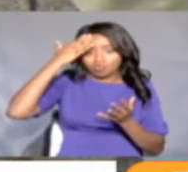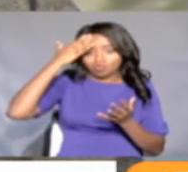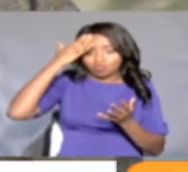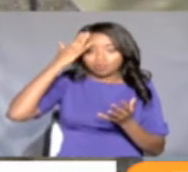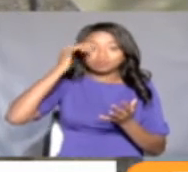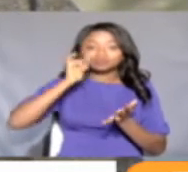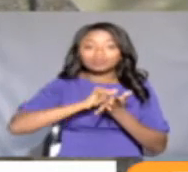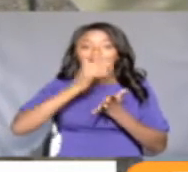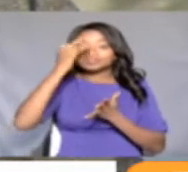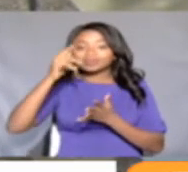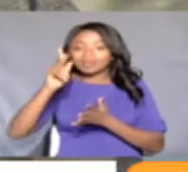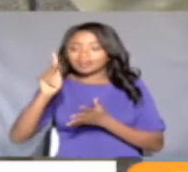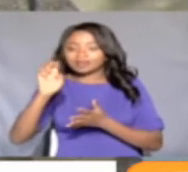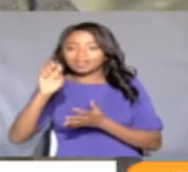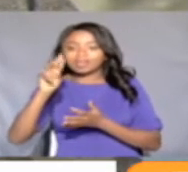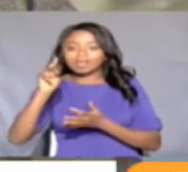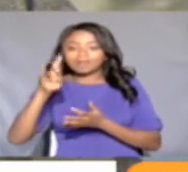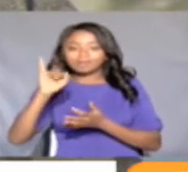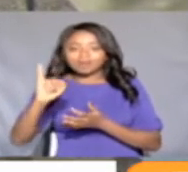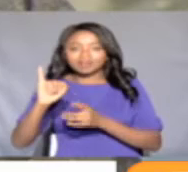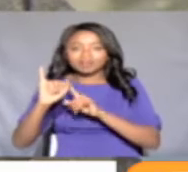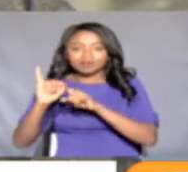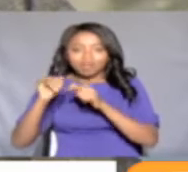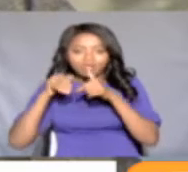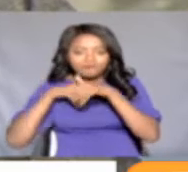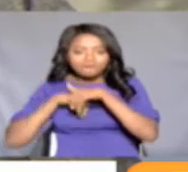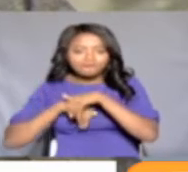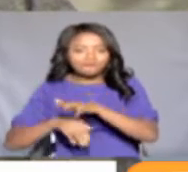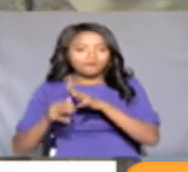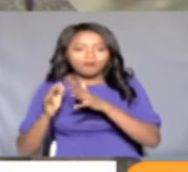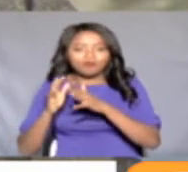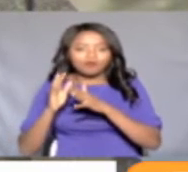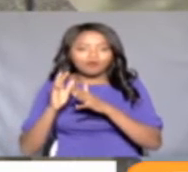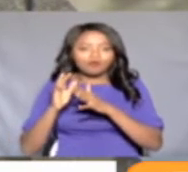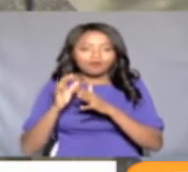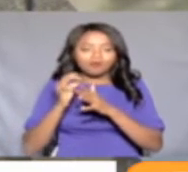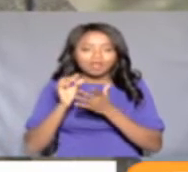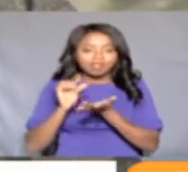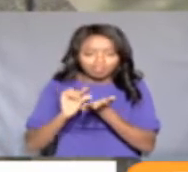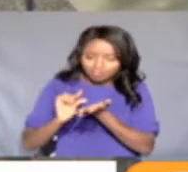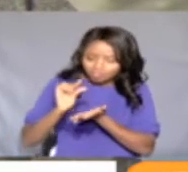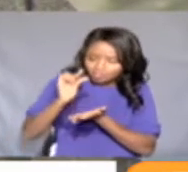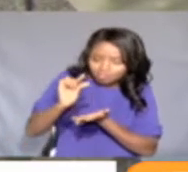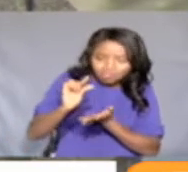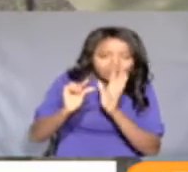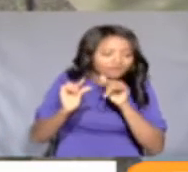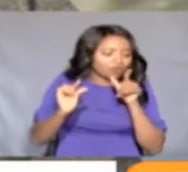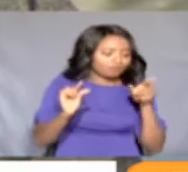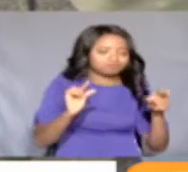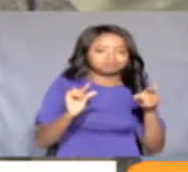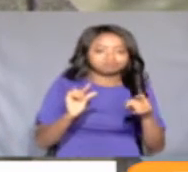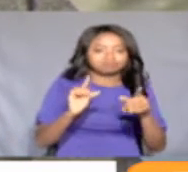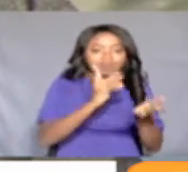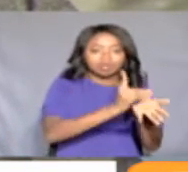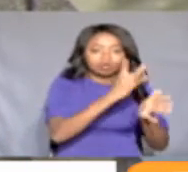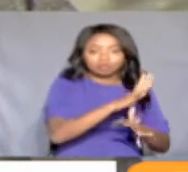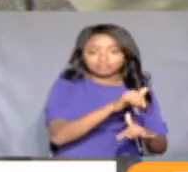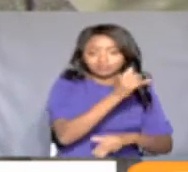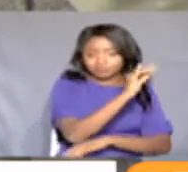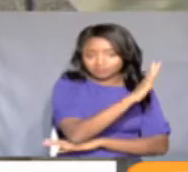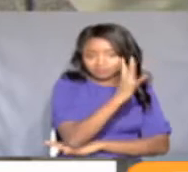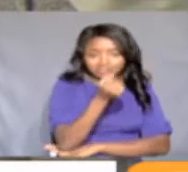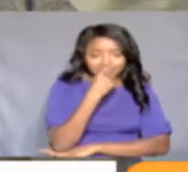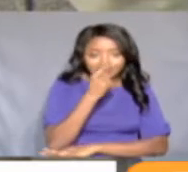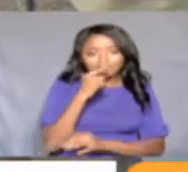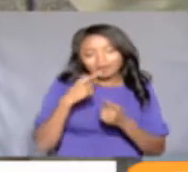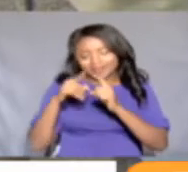we try to work with the dosages from the traditional doctors. But of course,